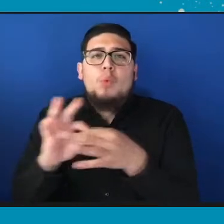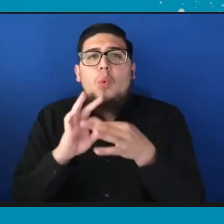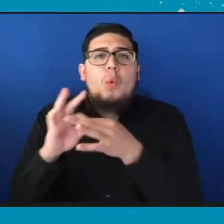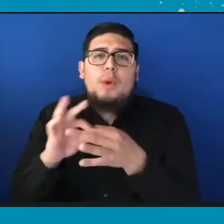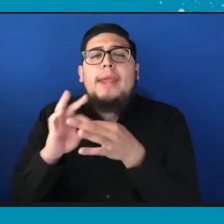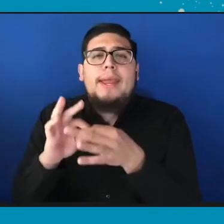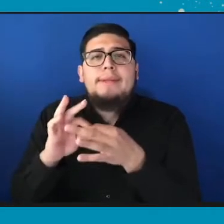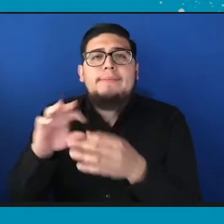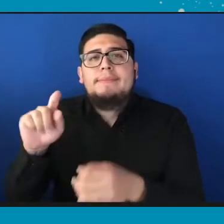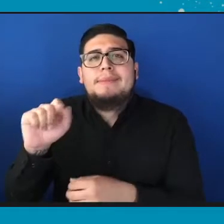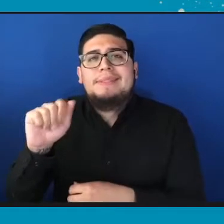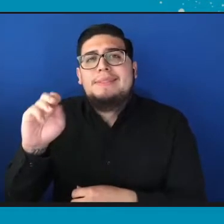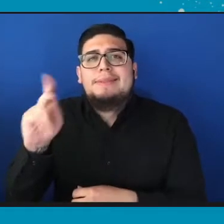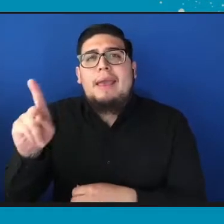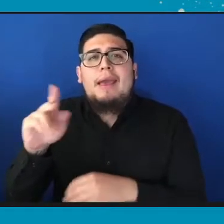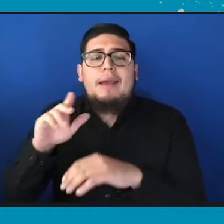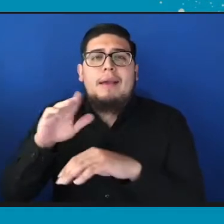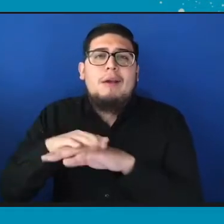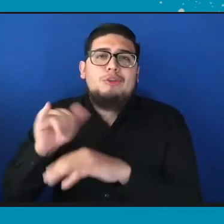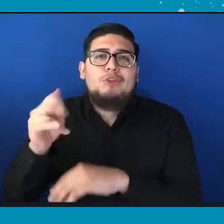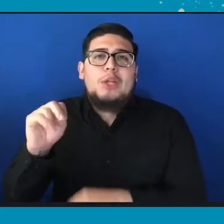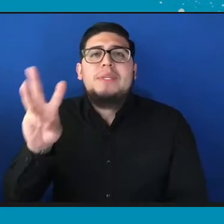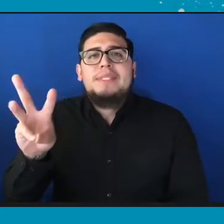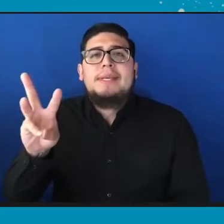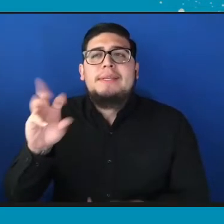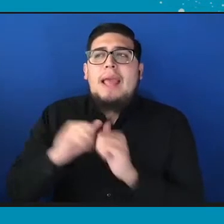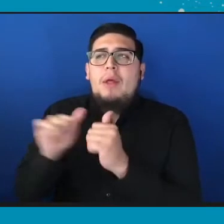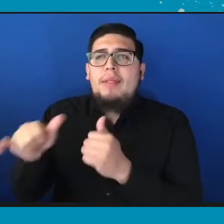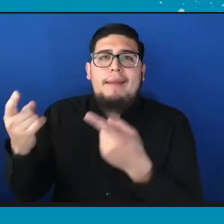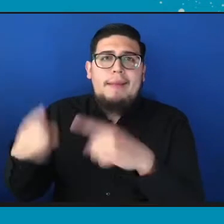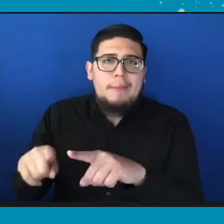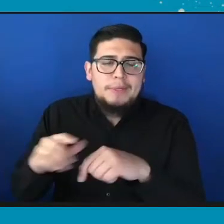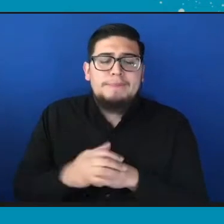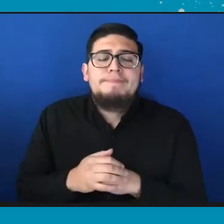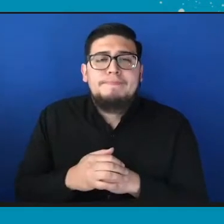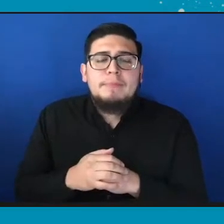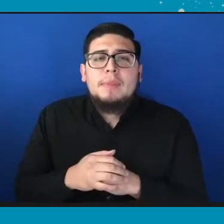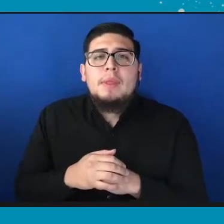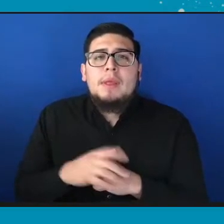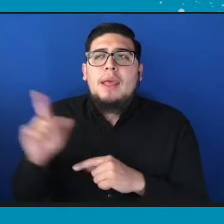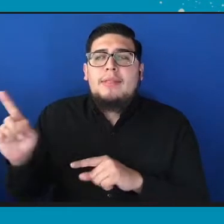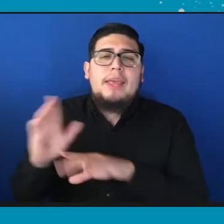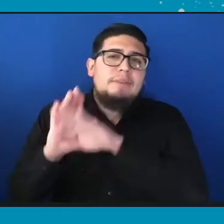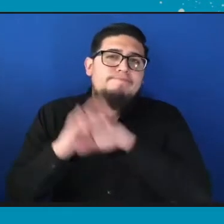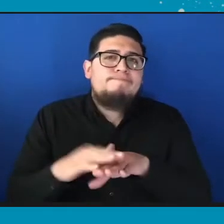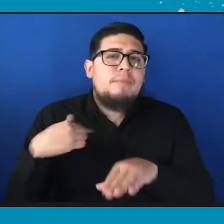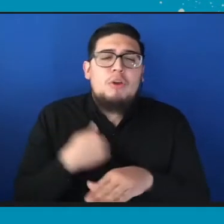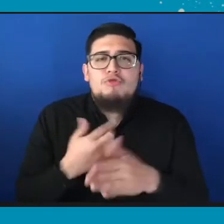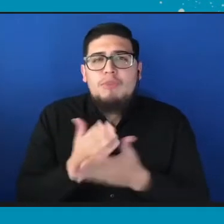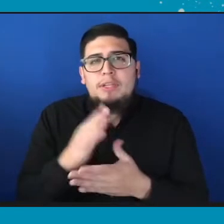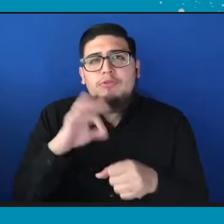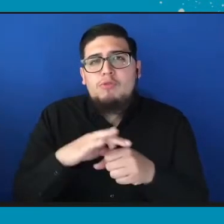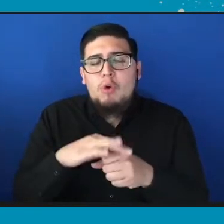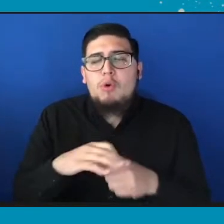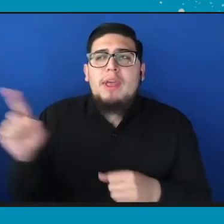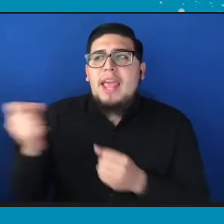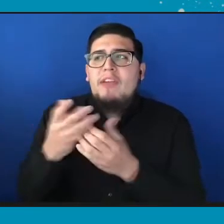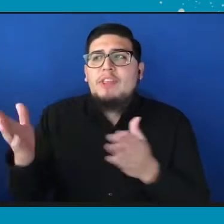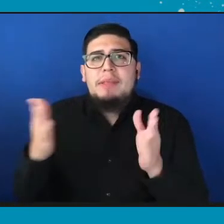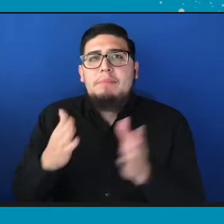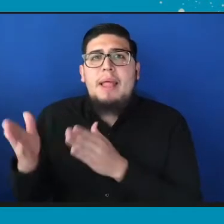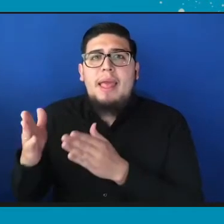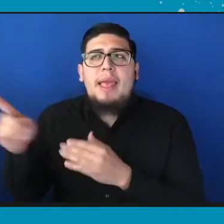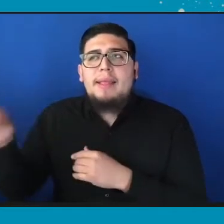vote. And everything that Tiffany laid out are things that have been planned. They've been in the works. They did not just